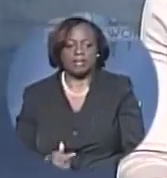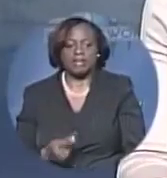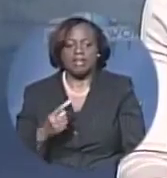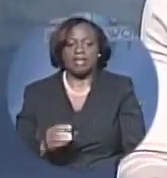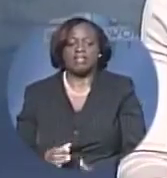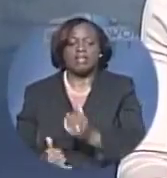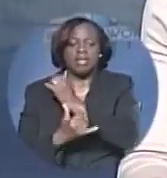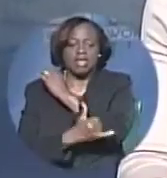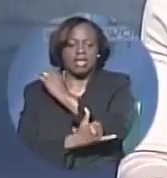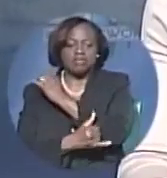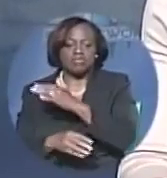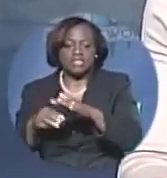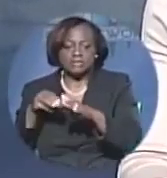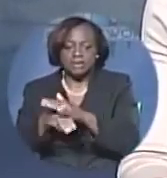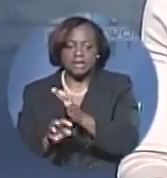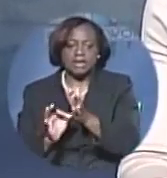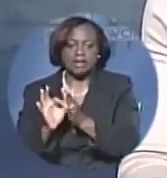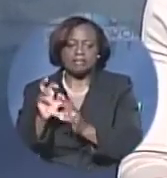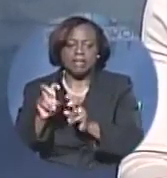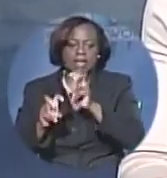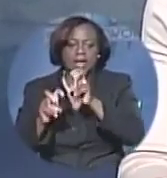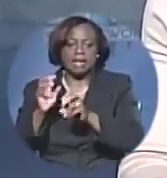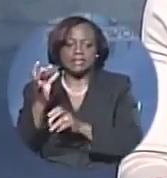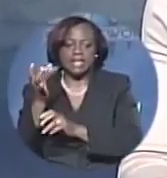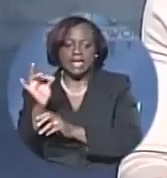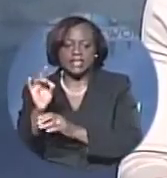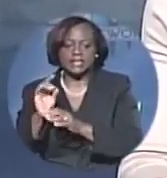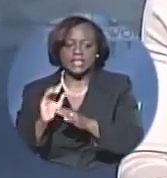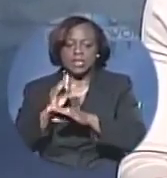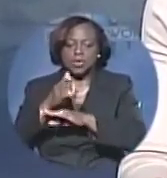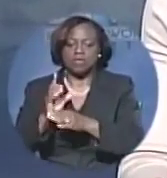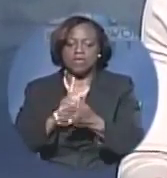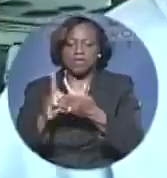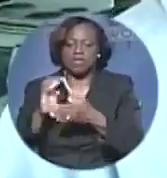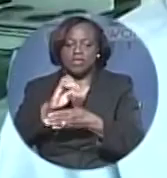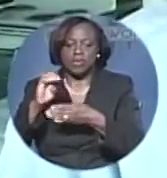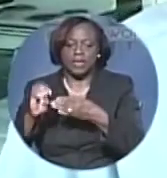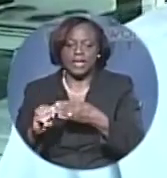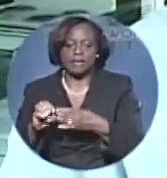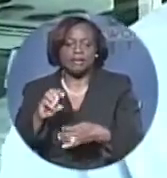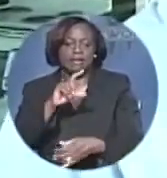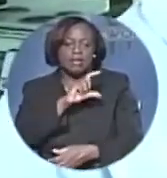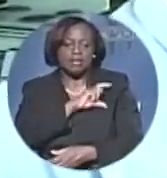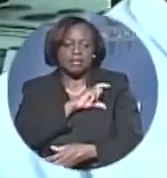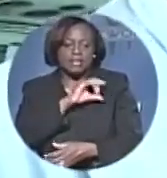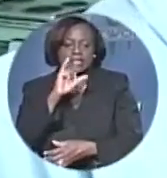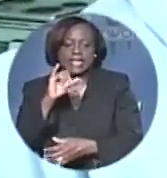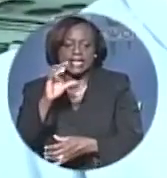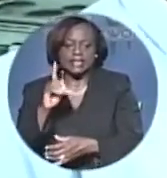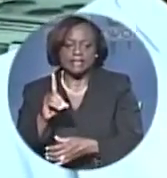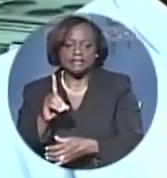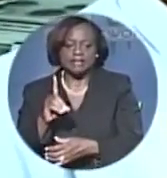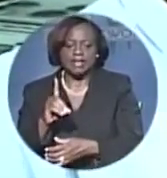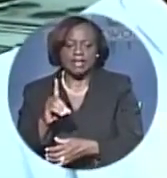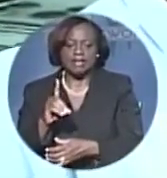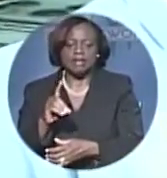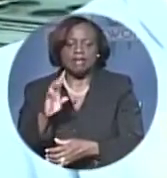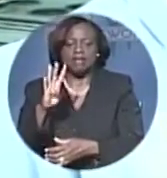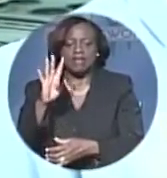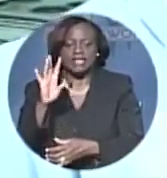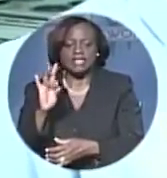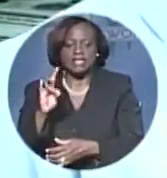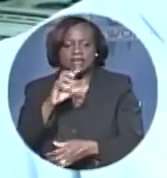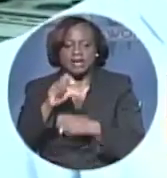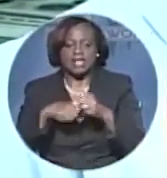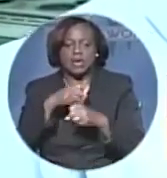country's murder count climbed to 18 on the weekend, and police identified the country's latest murder victim as 47-year-old RBC banker